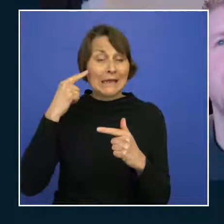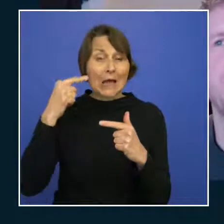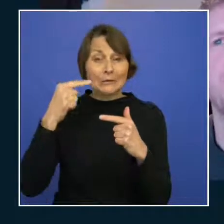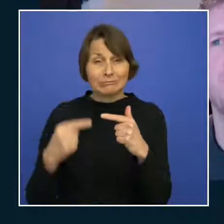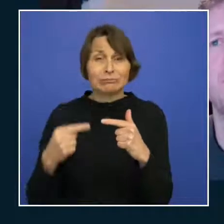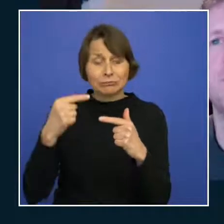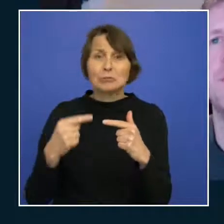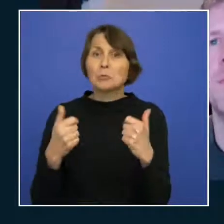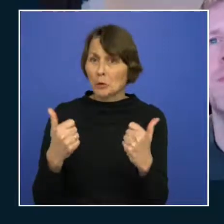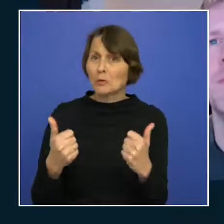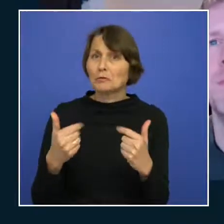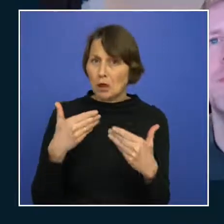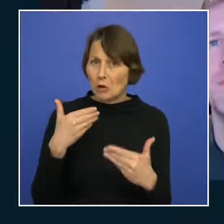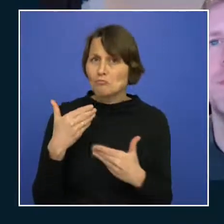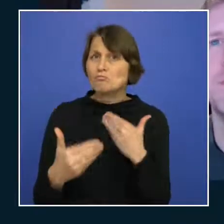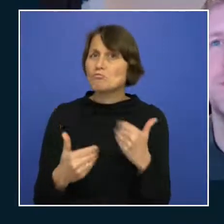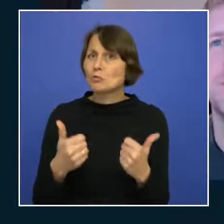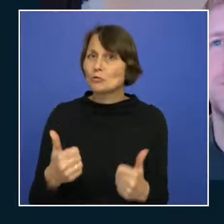it's good.